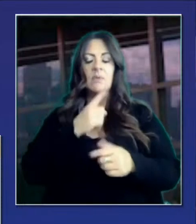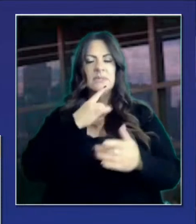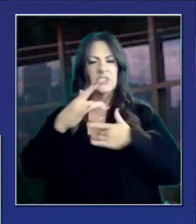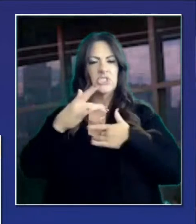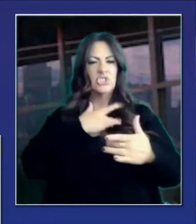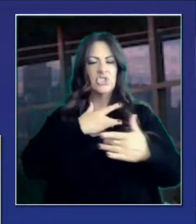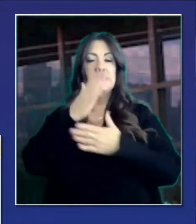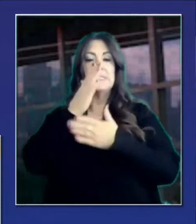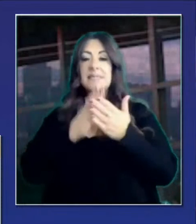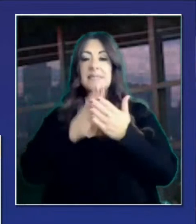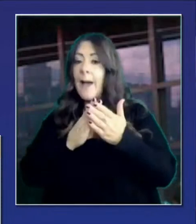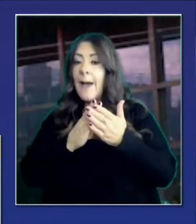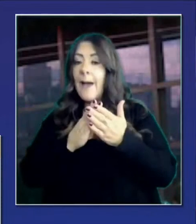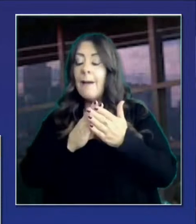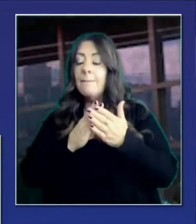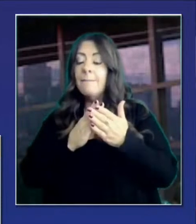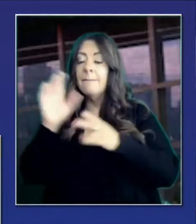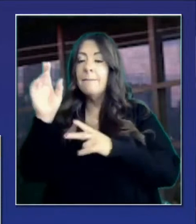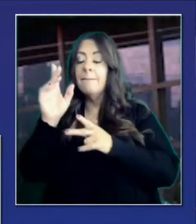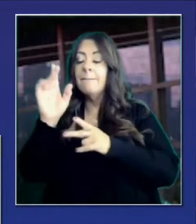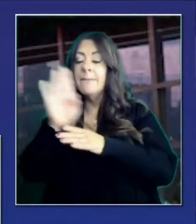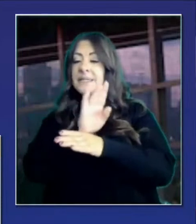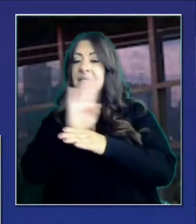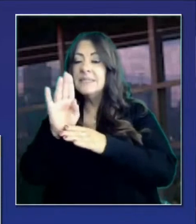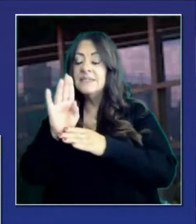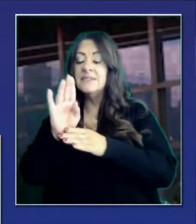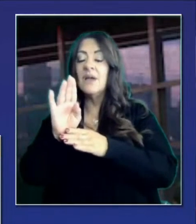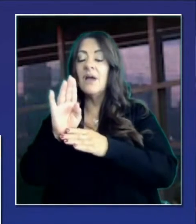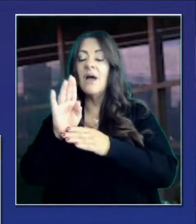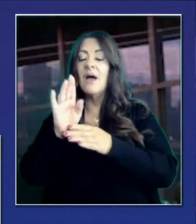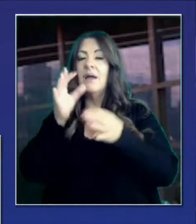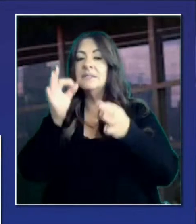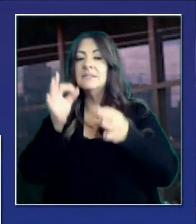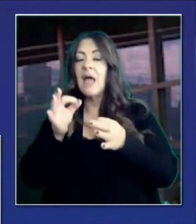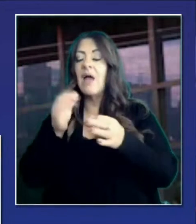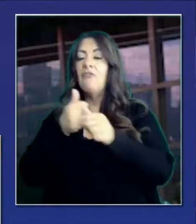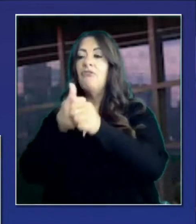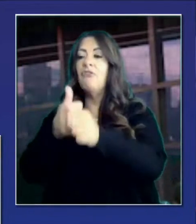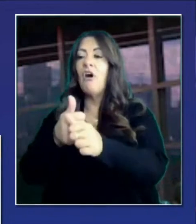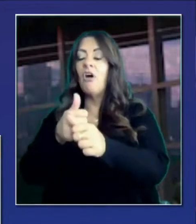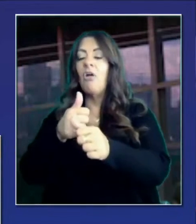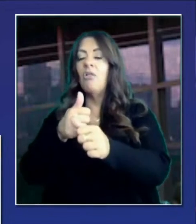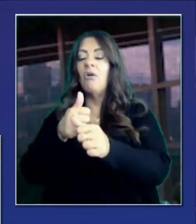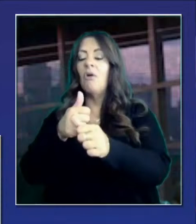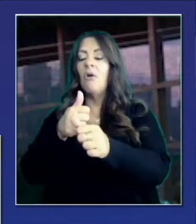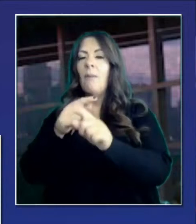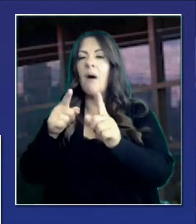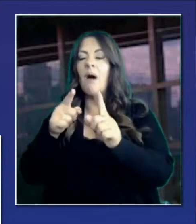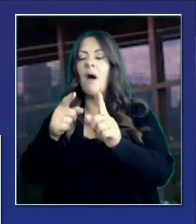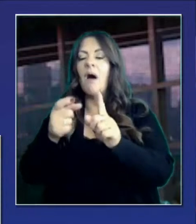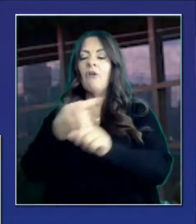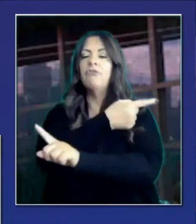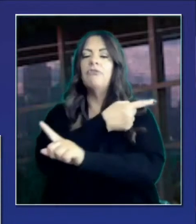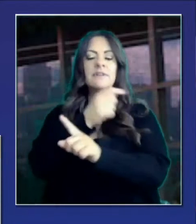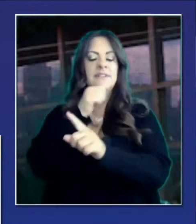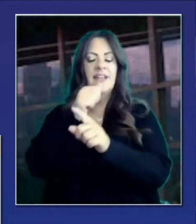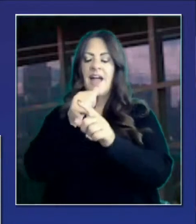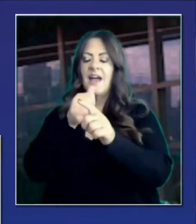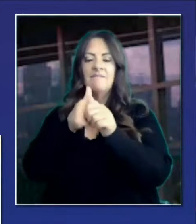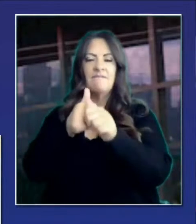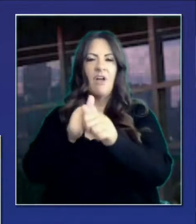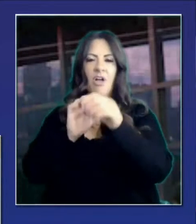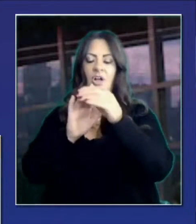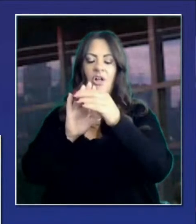working outside or opening outside of the restrictions, but anticipation of activities beginning to